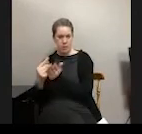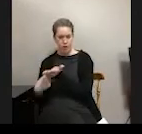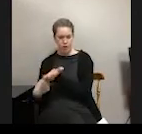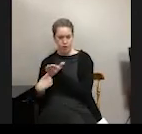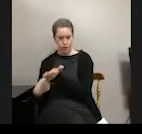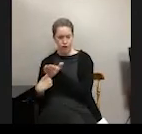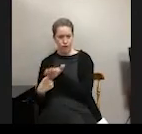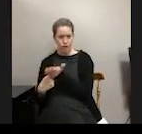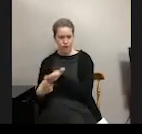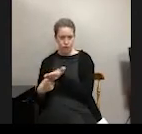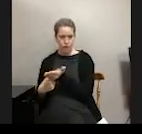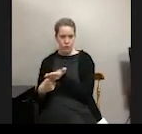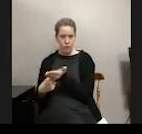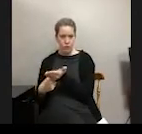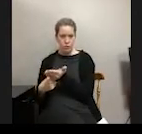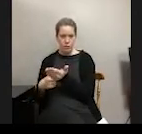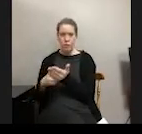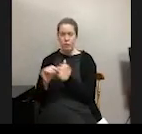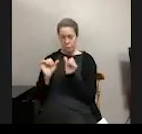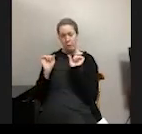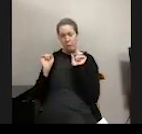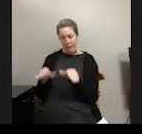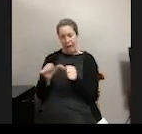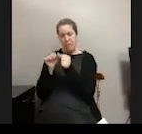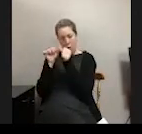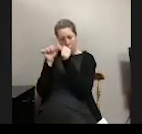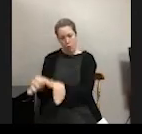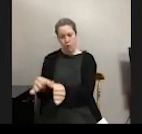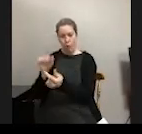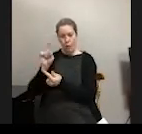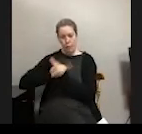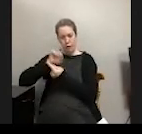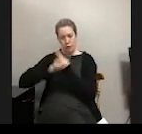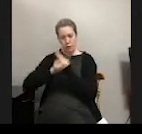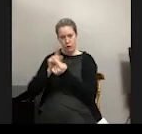have ongoing mentorship within the program. So I'd really recommend looking into that.